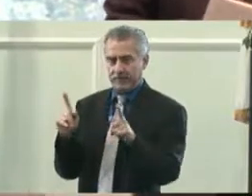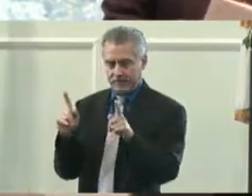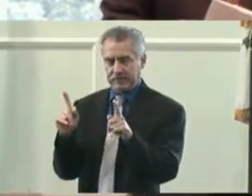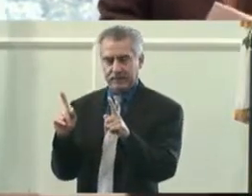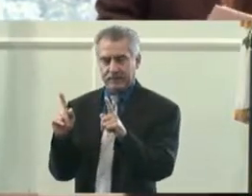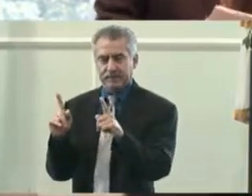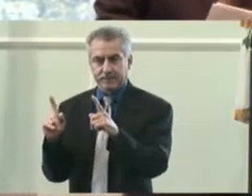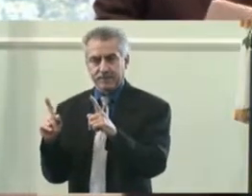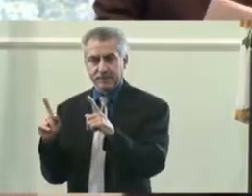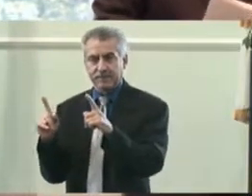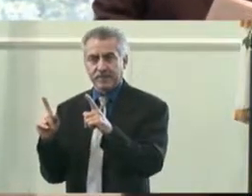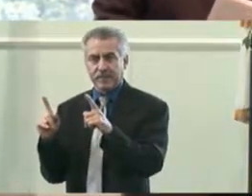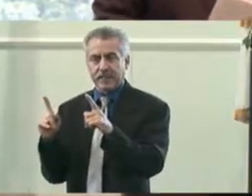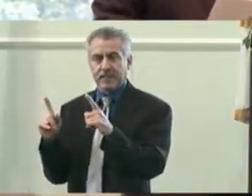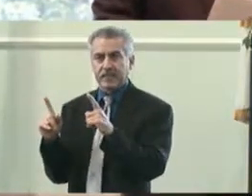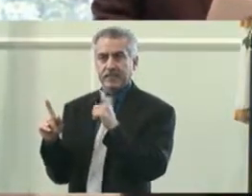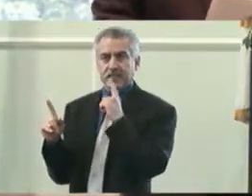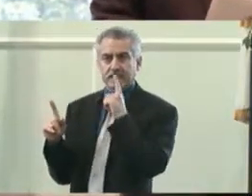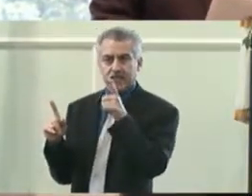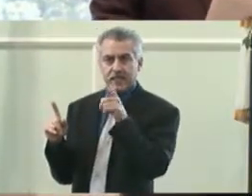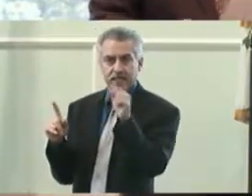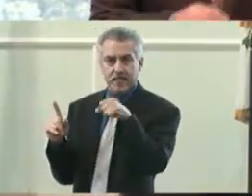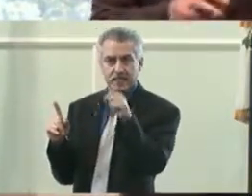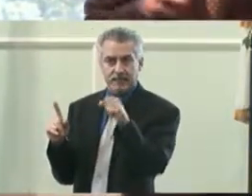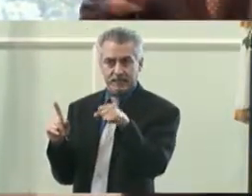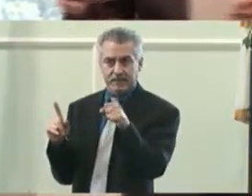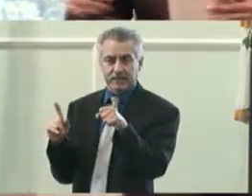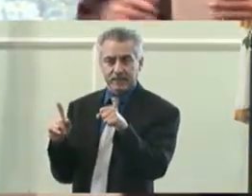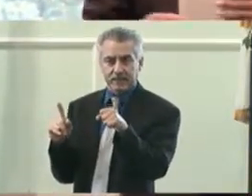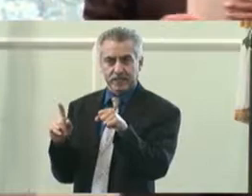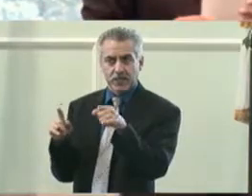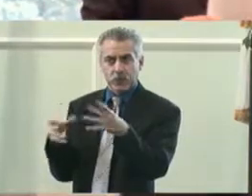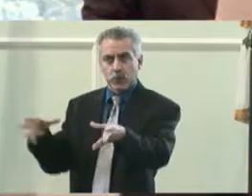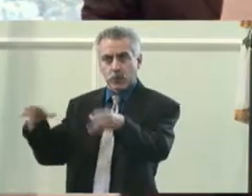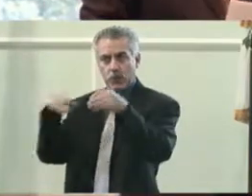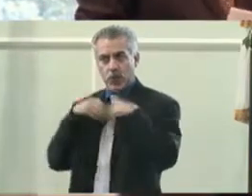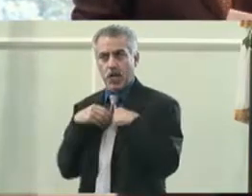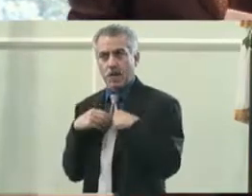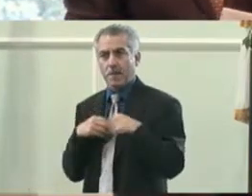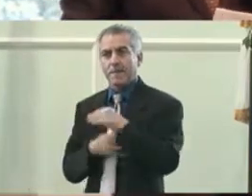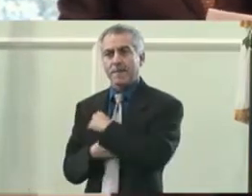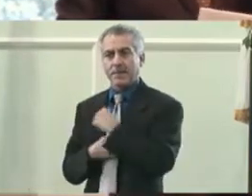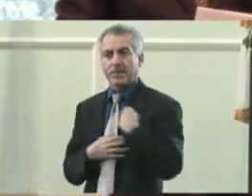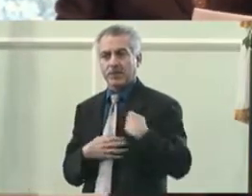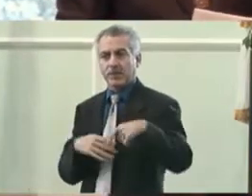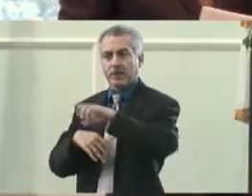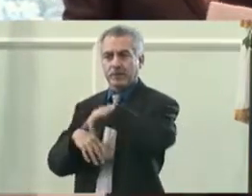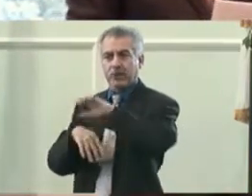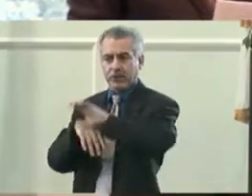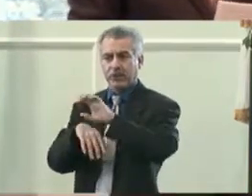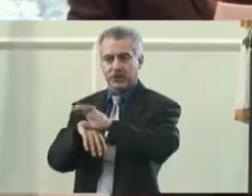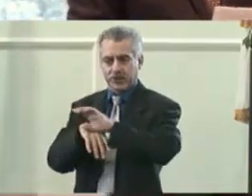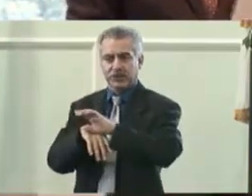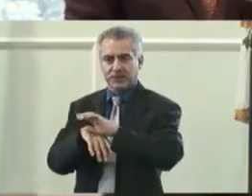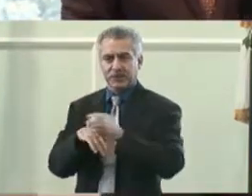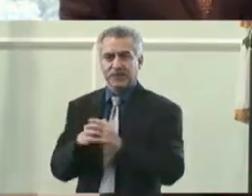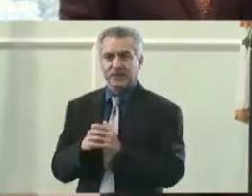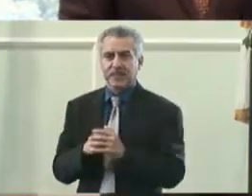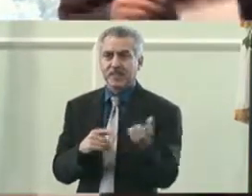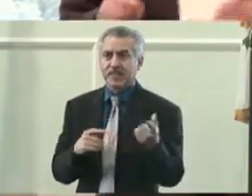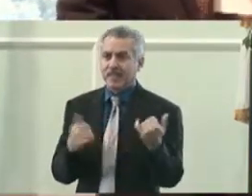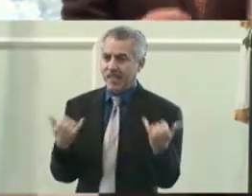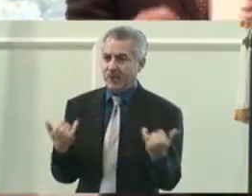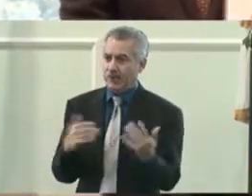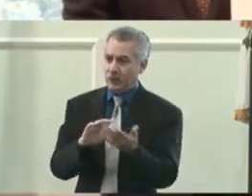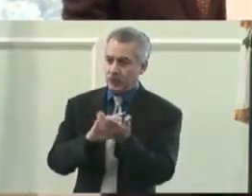this time, what we would like to do is continue with the service, and we will go downstairs and change.